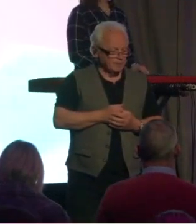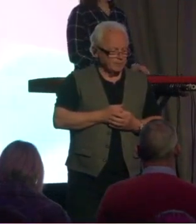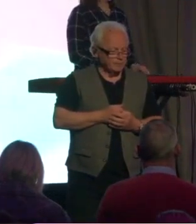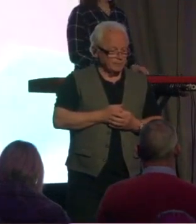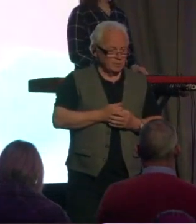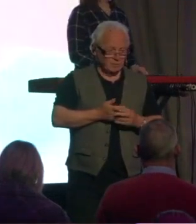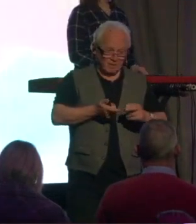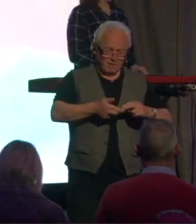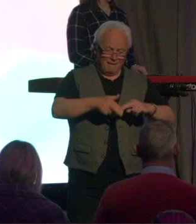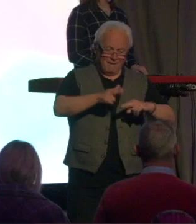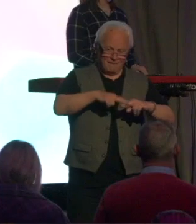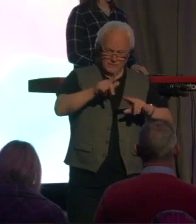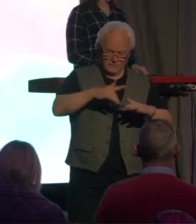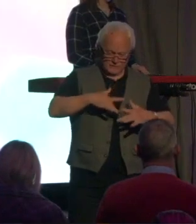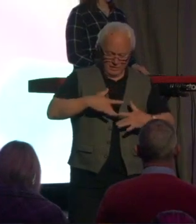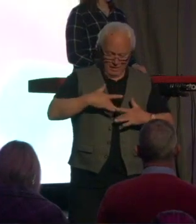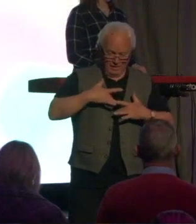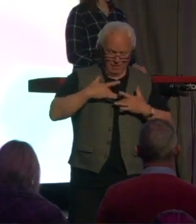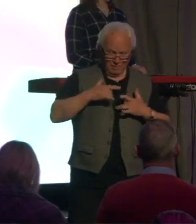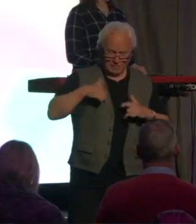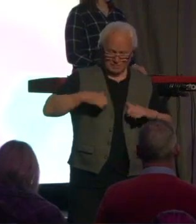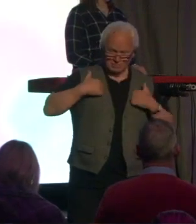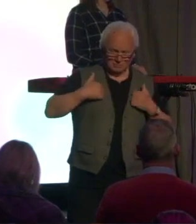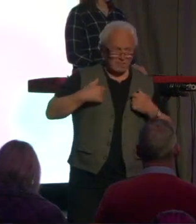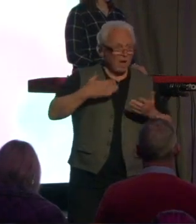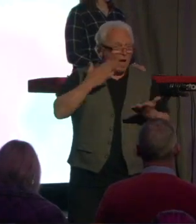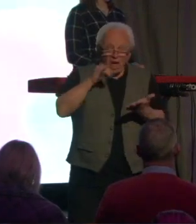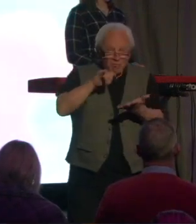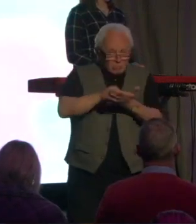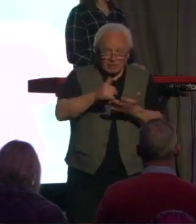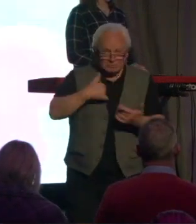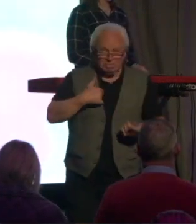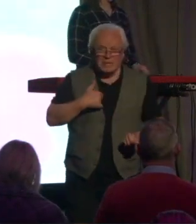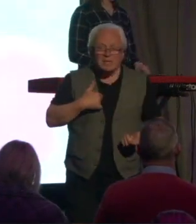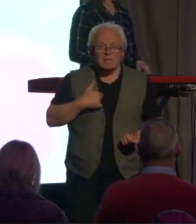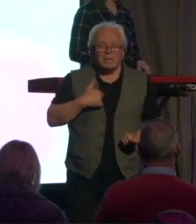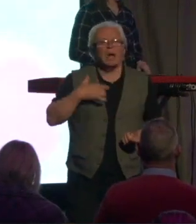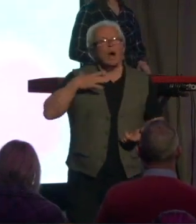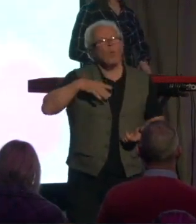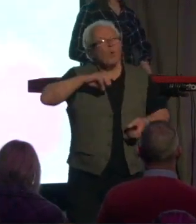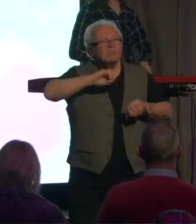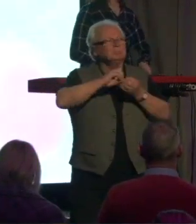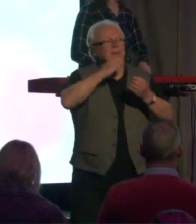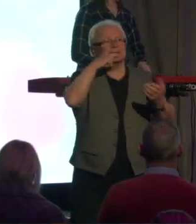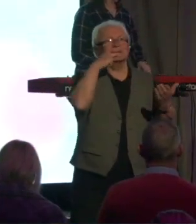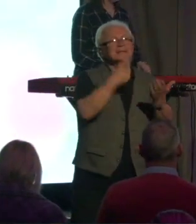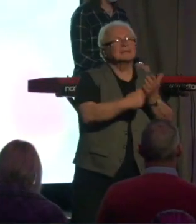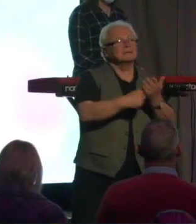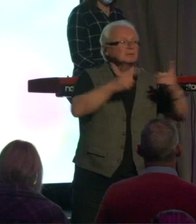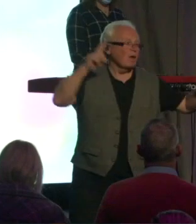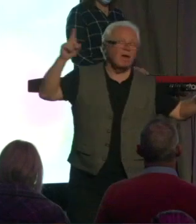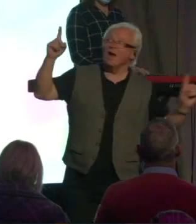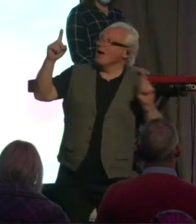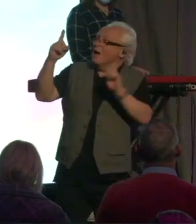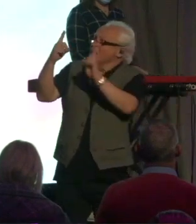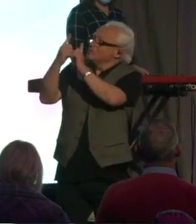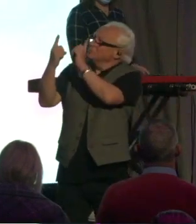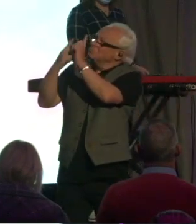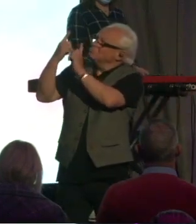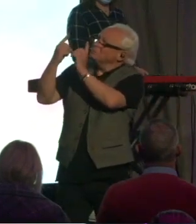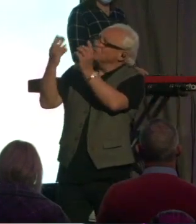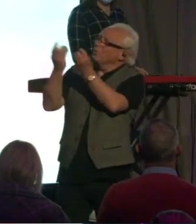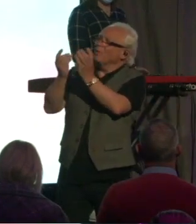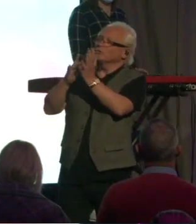If that's you this morning and you want to make that decision to come before Jesus,